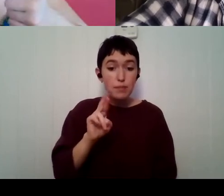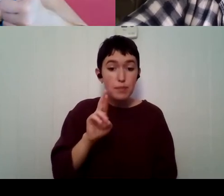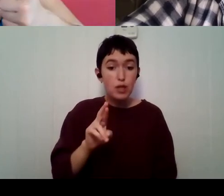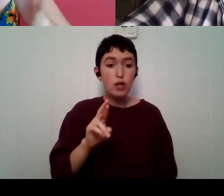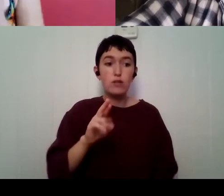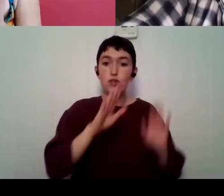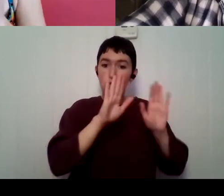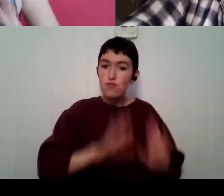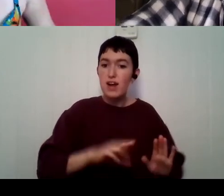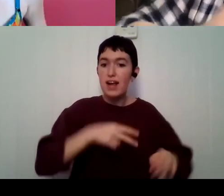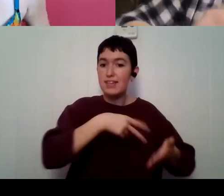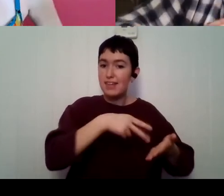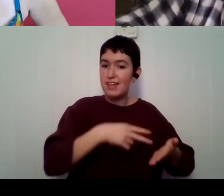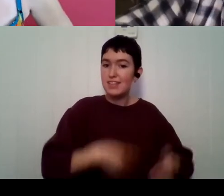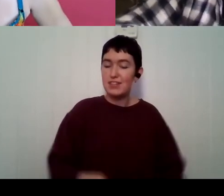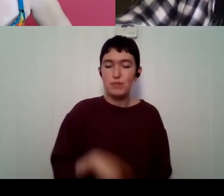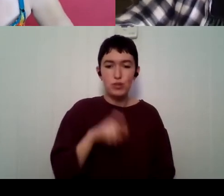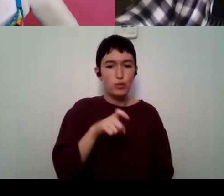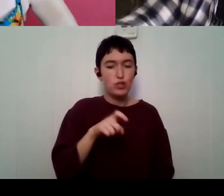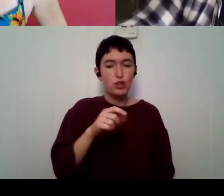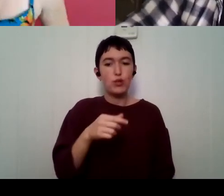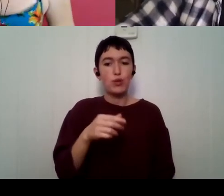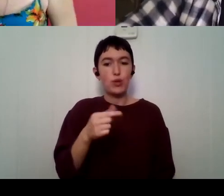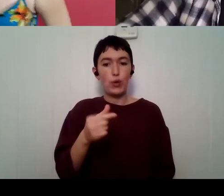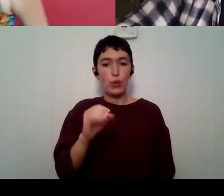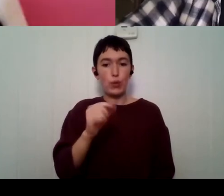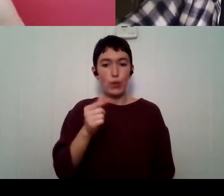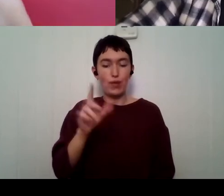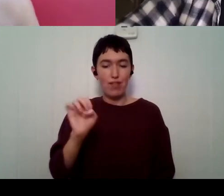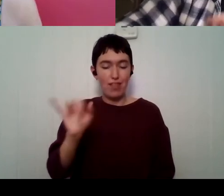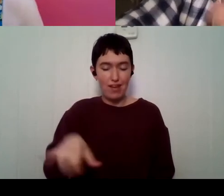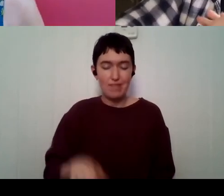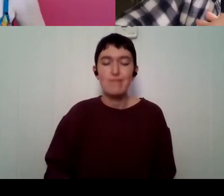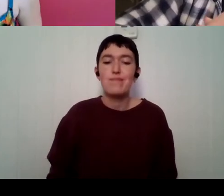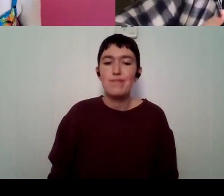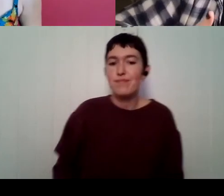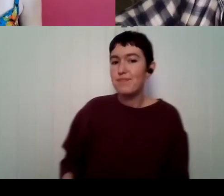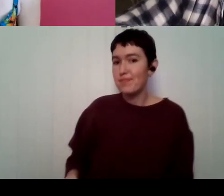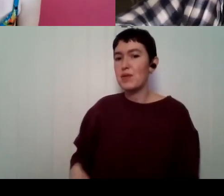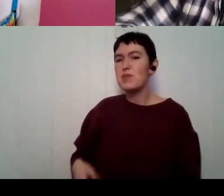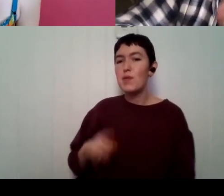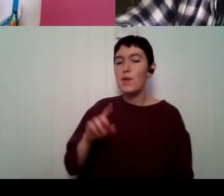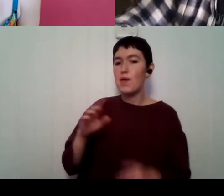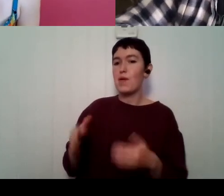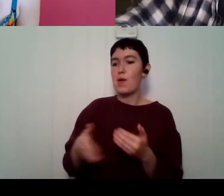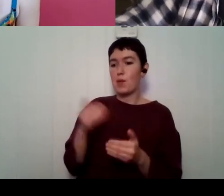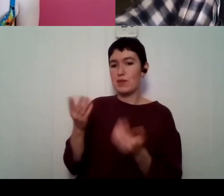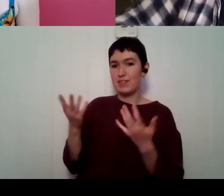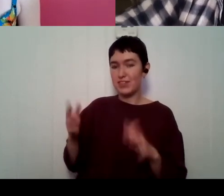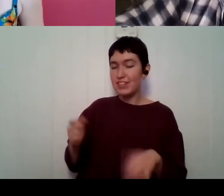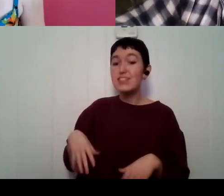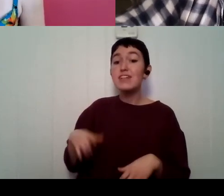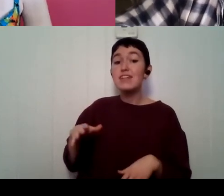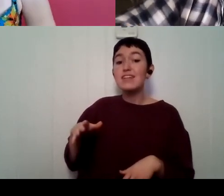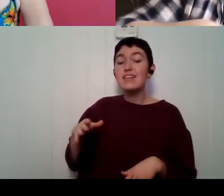but do it. All right, I'm putting that on my to-do list for today. All right, well, we are just about at time here, and we always ask everybody the same